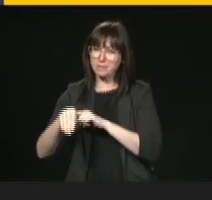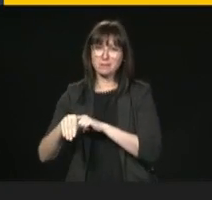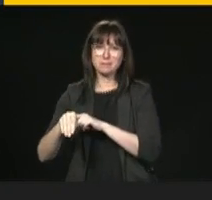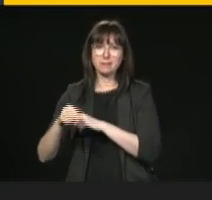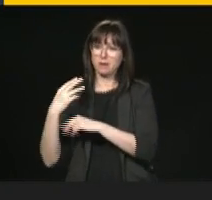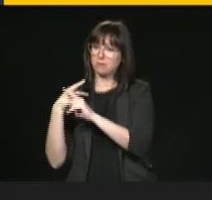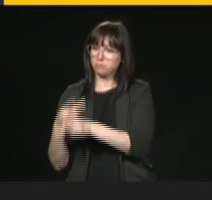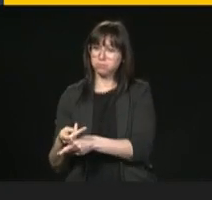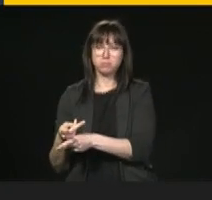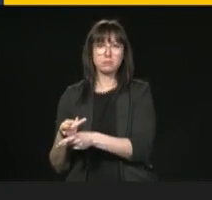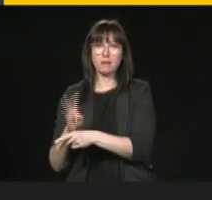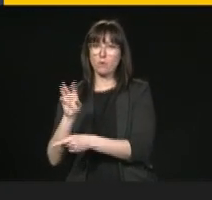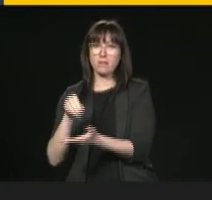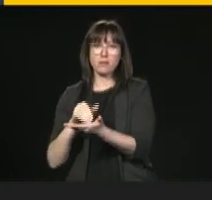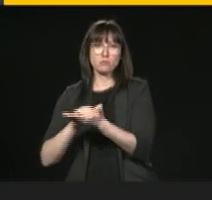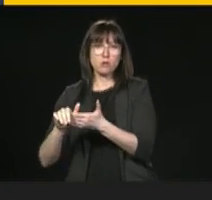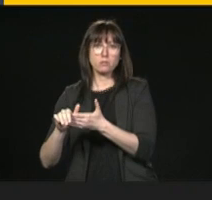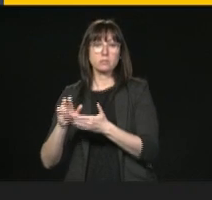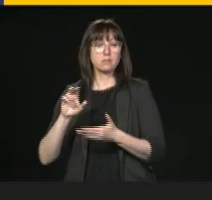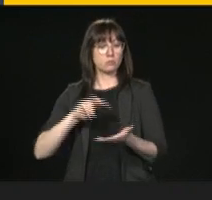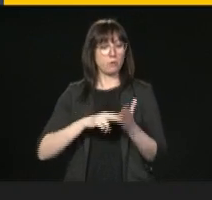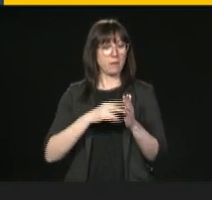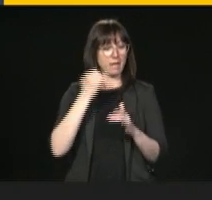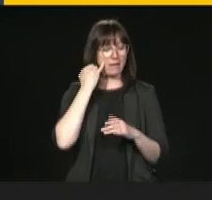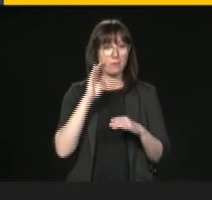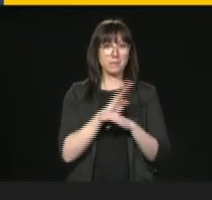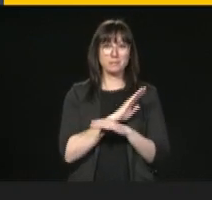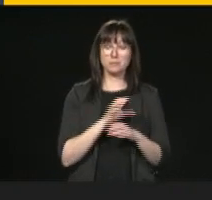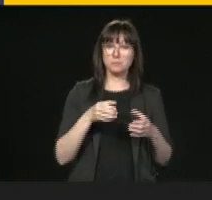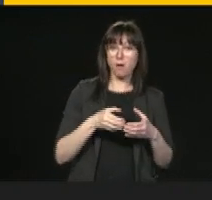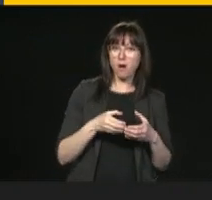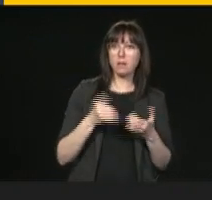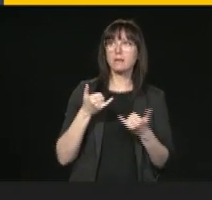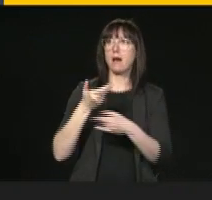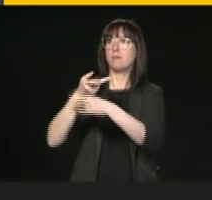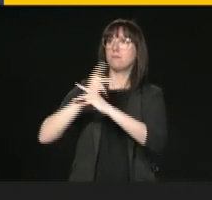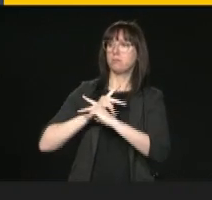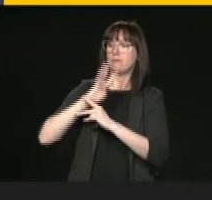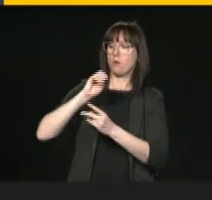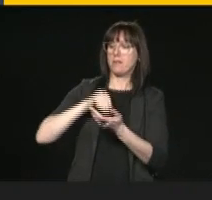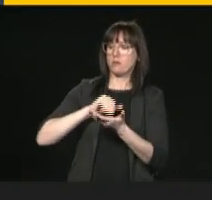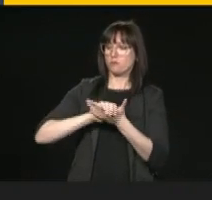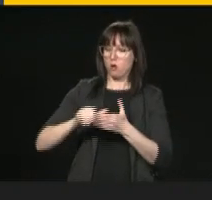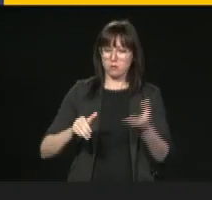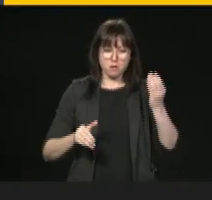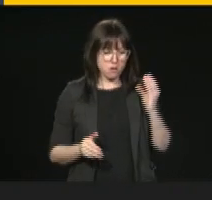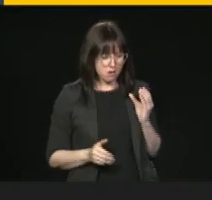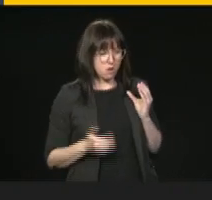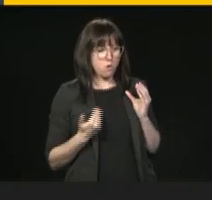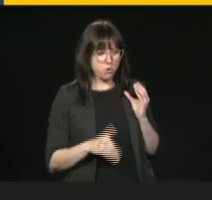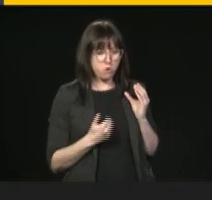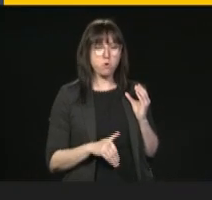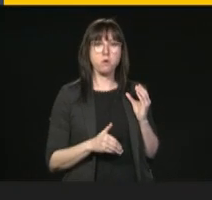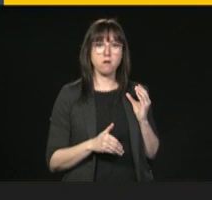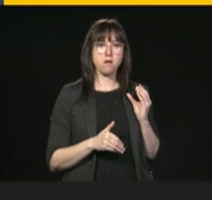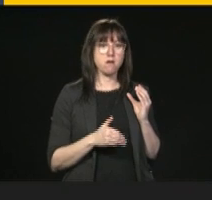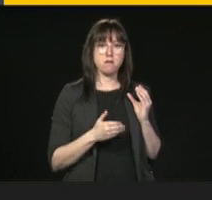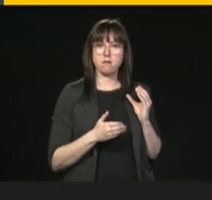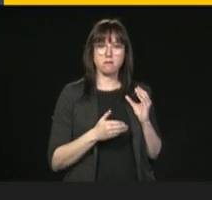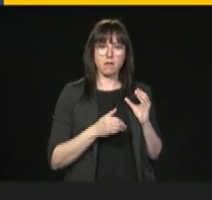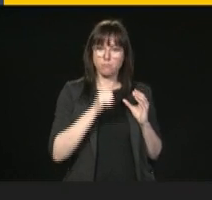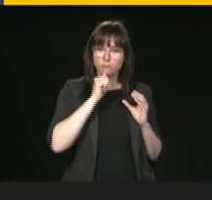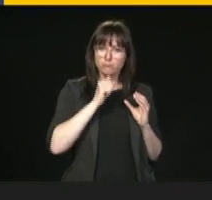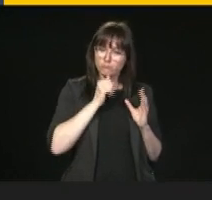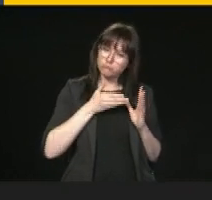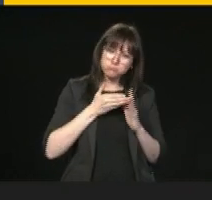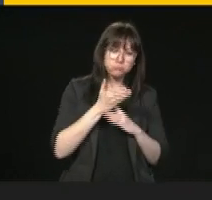business, they can now get that $40,000. They can make their way through a challenging time, and if they pay